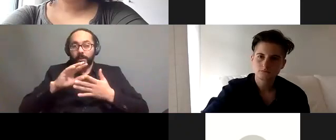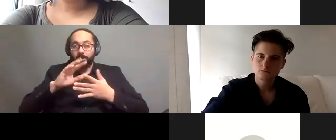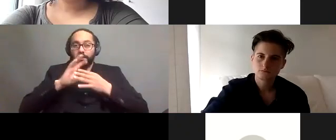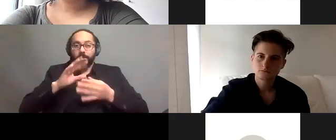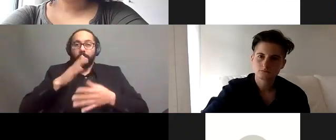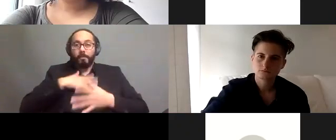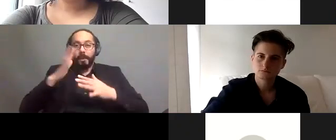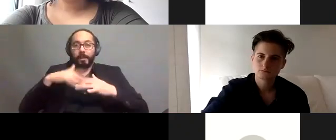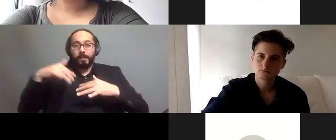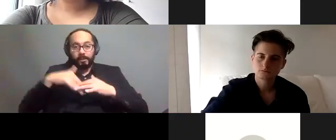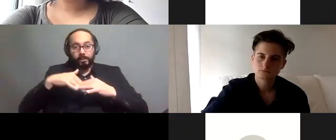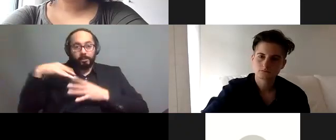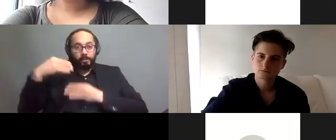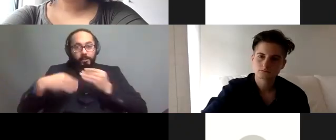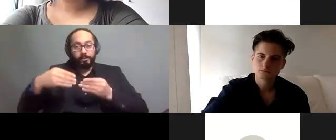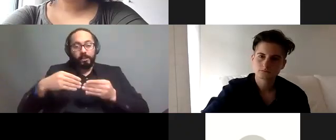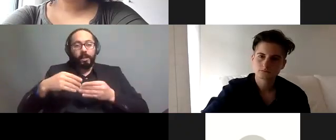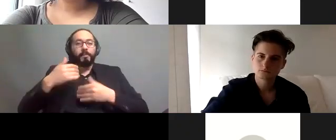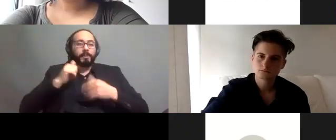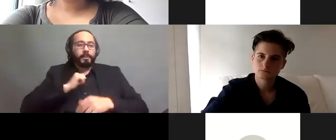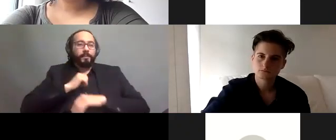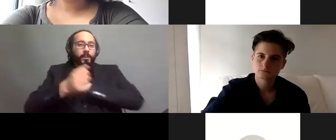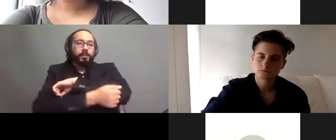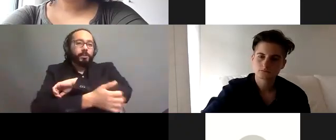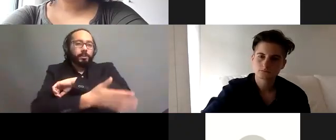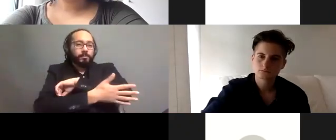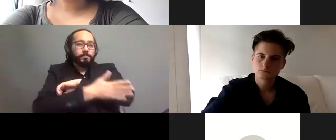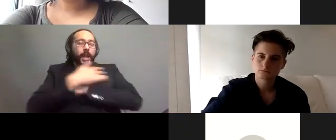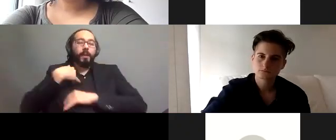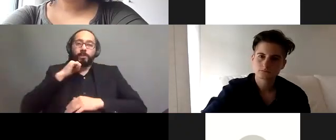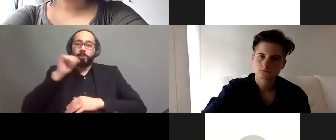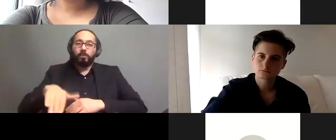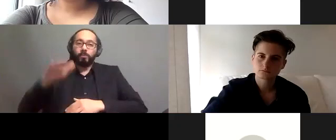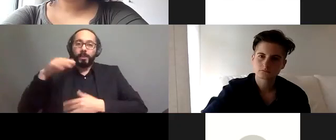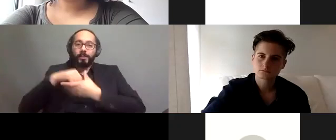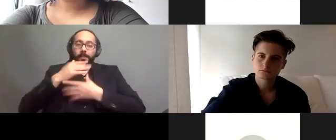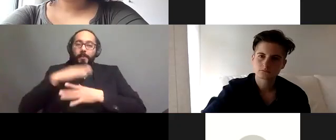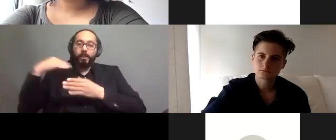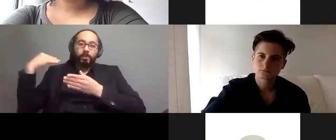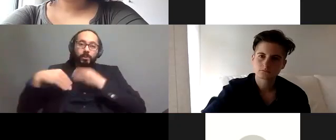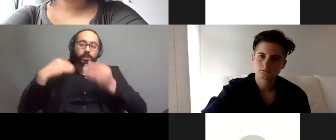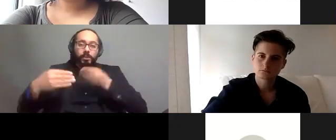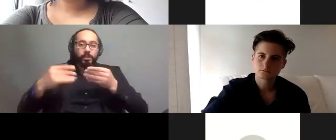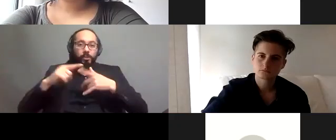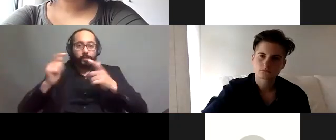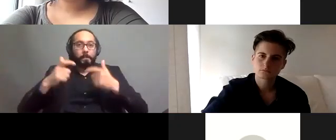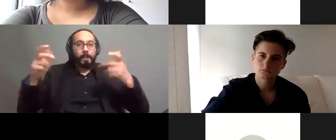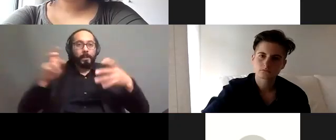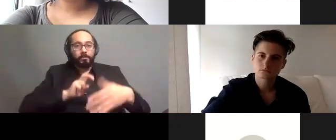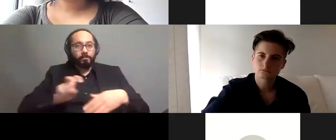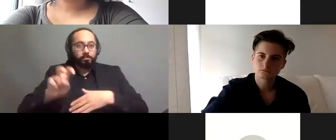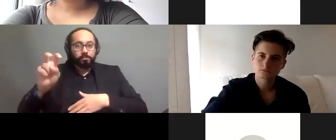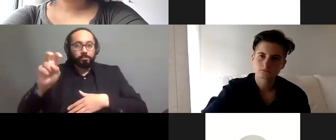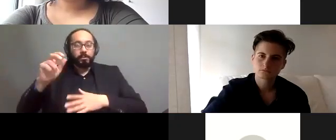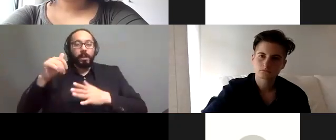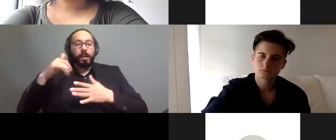was adopted at birth, so I was not raised by any means in my traditions. So it's been a huge journey and path of coming to